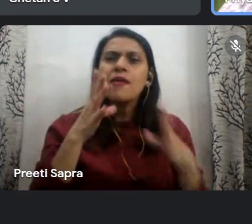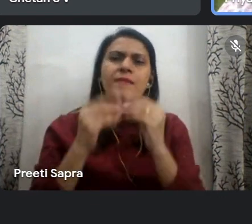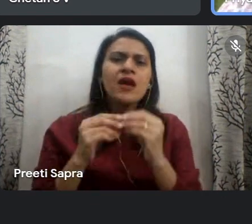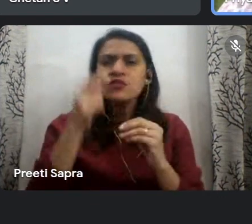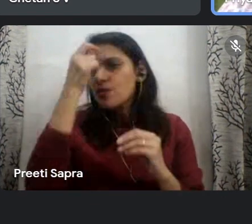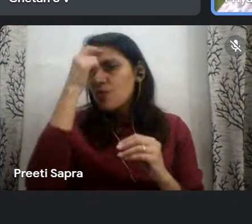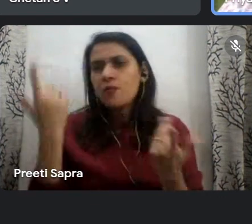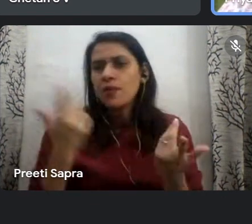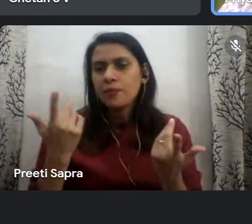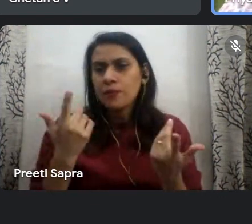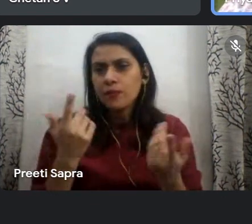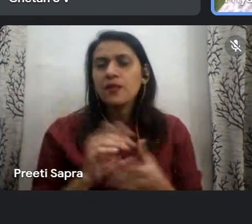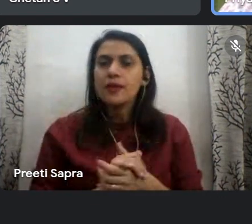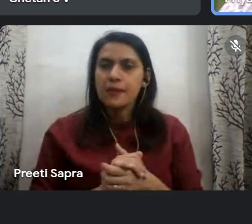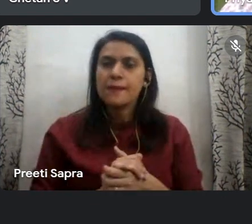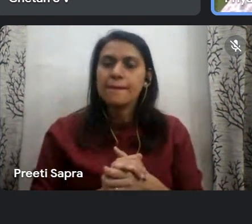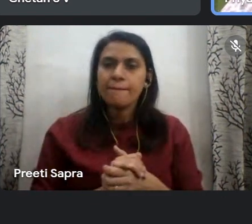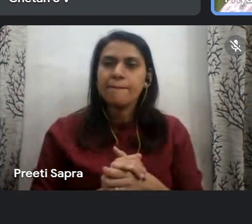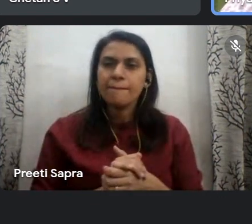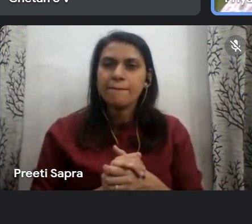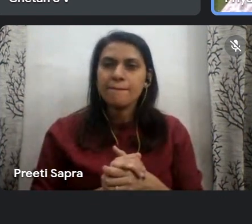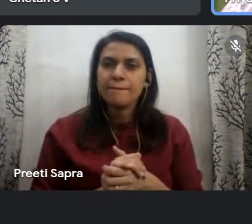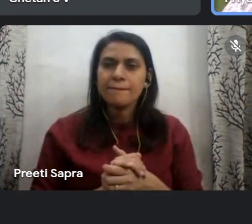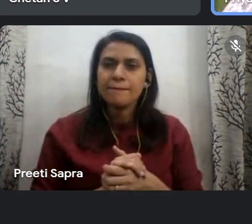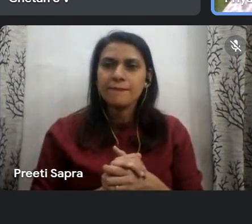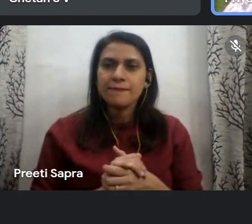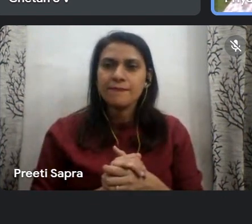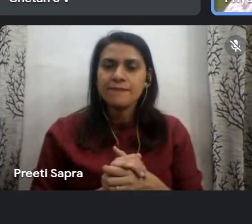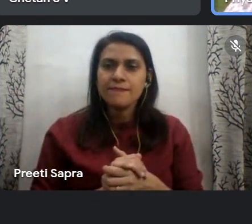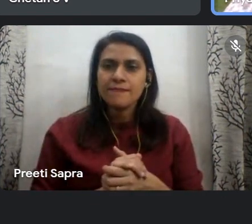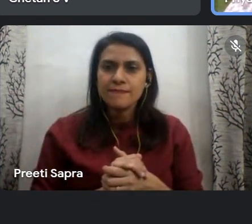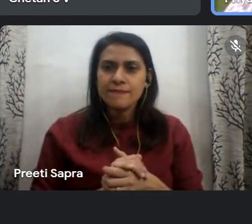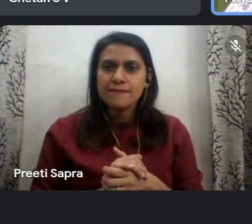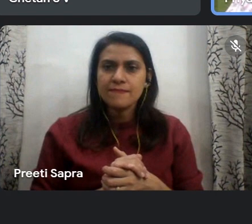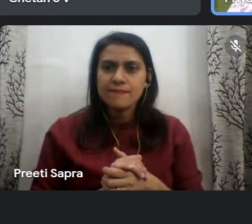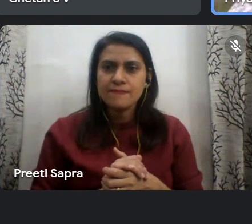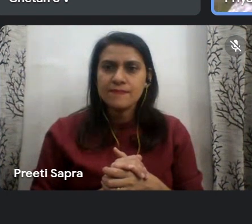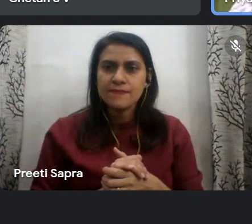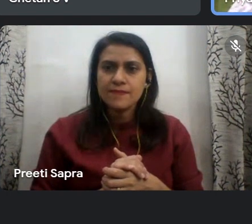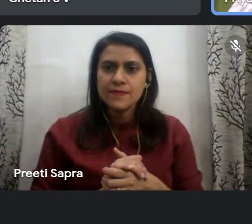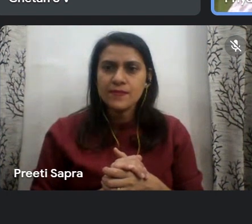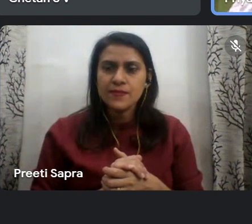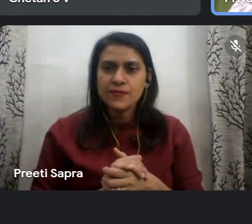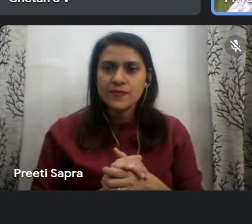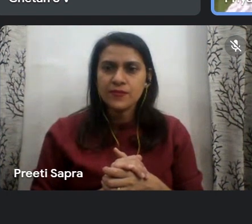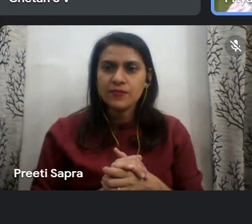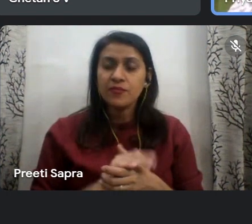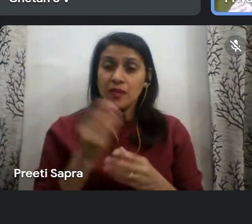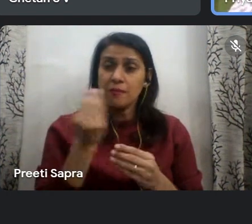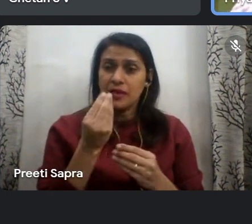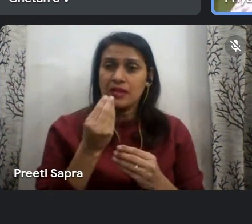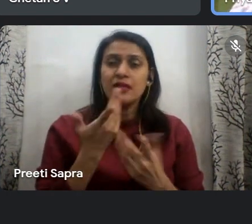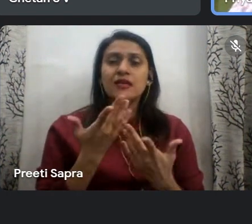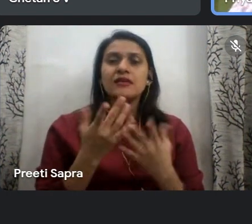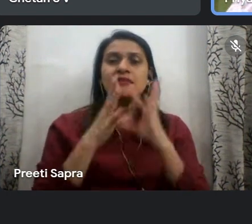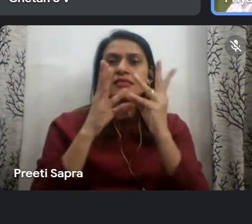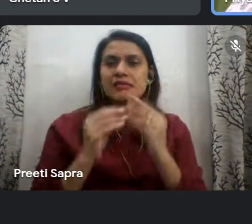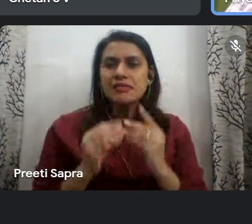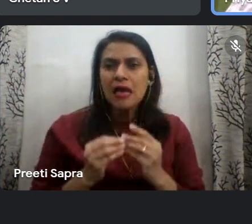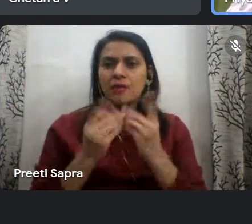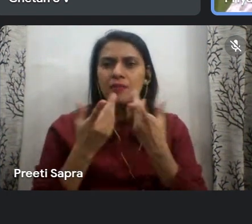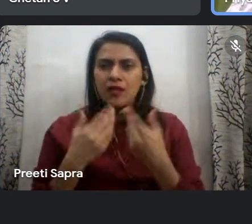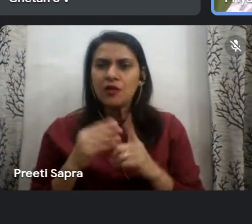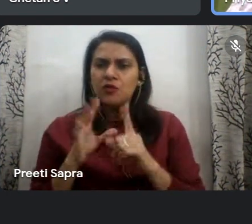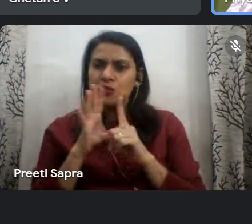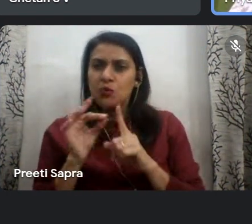problem, but why what am I going to do by learning big sums and algebra, or even